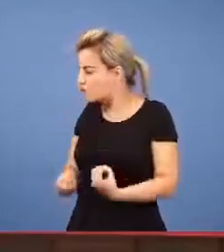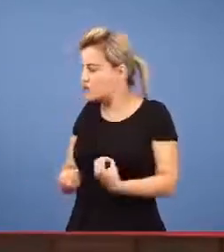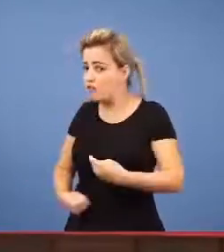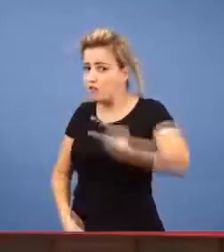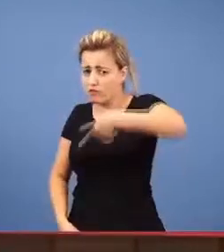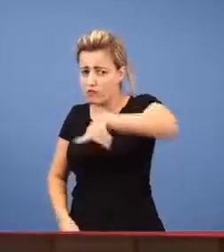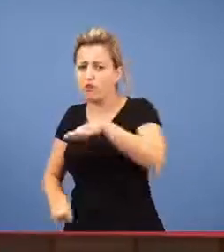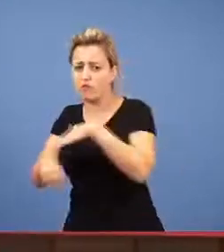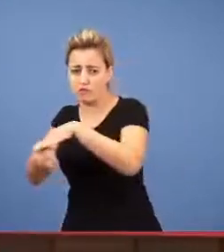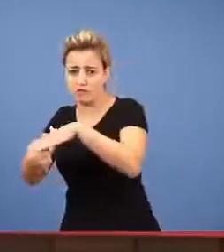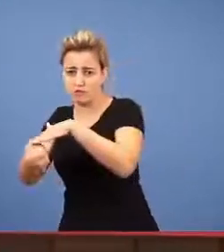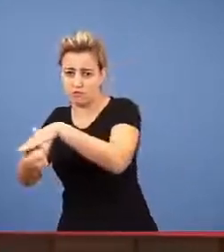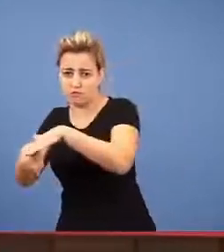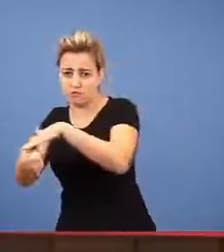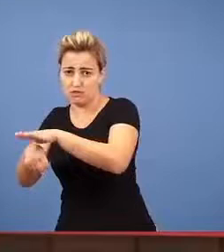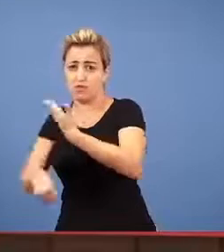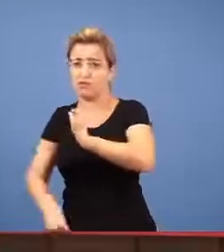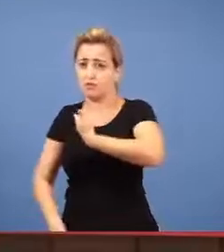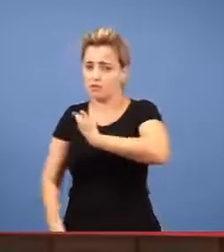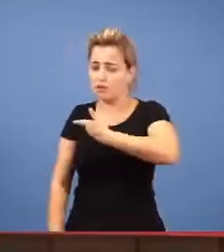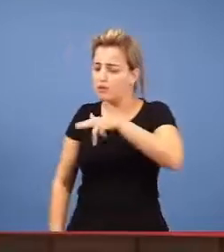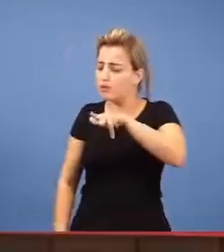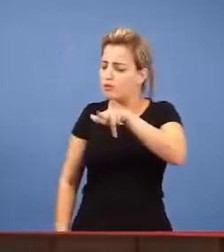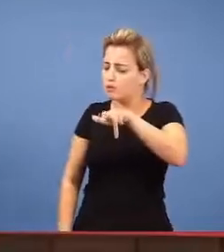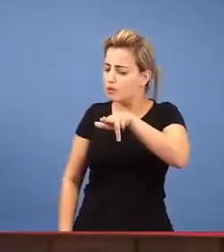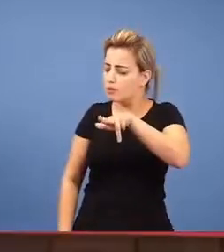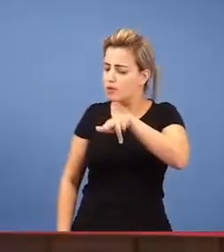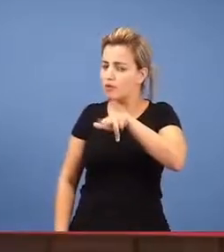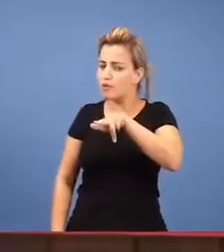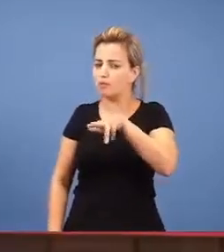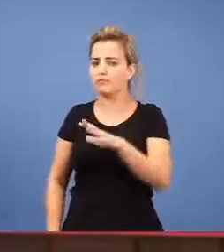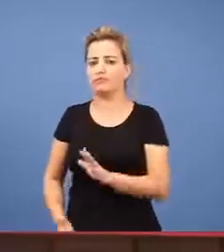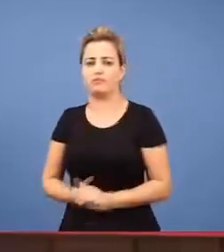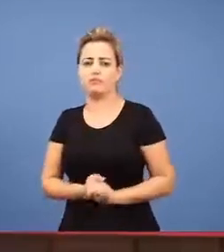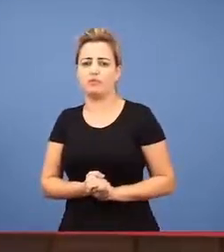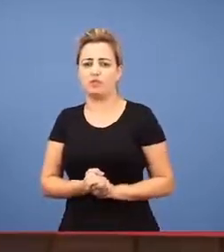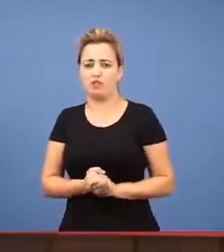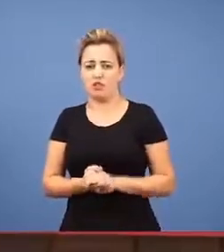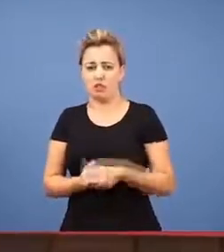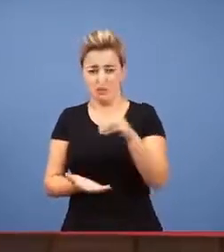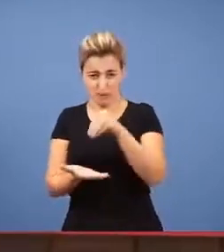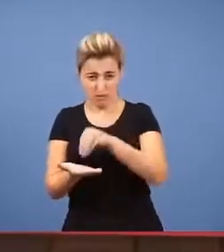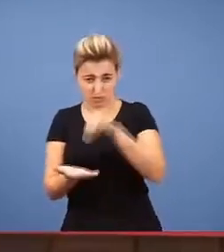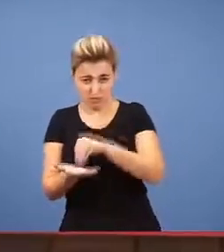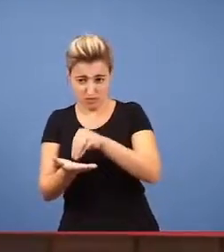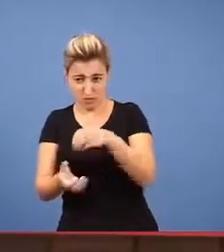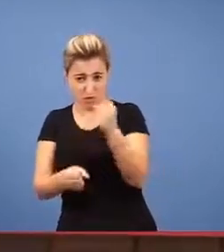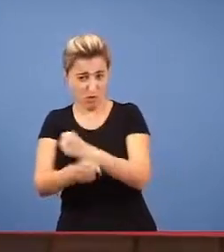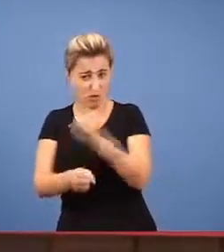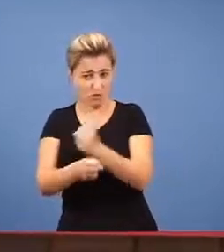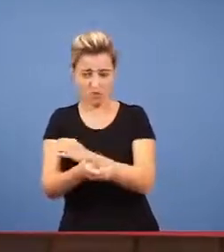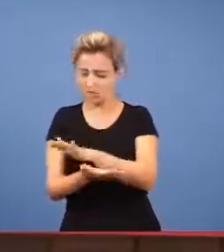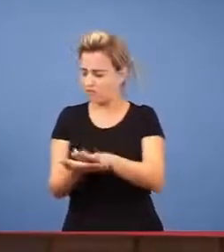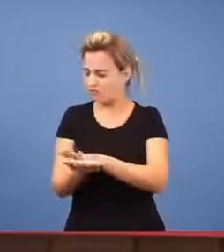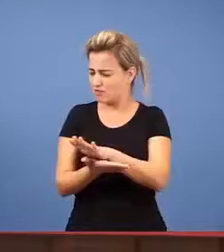go and resolve the problem first, and then you give your offer. That's why the work of the Lord has been